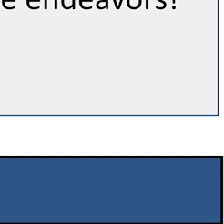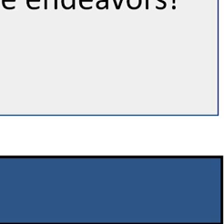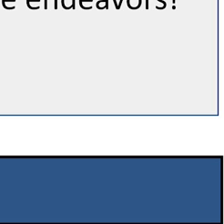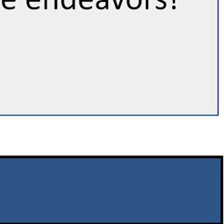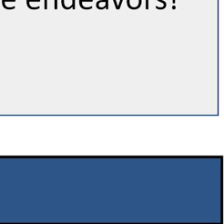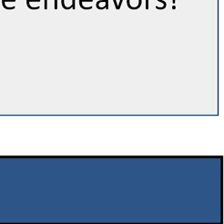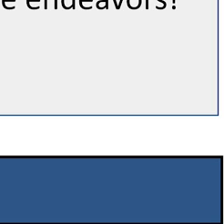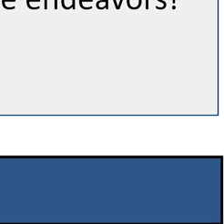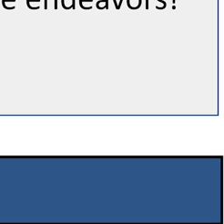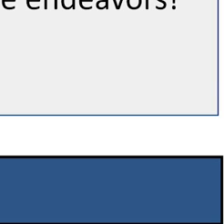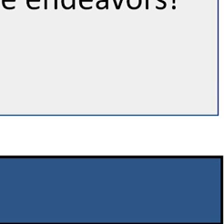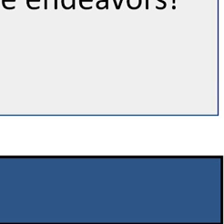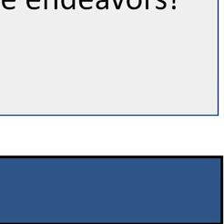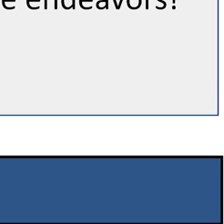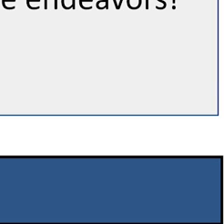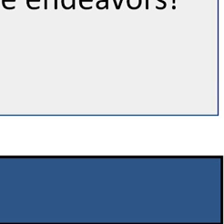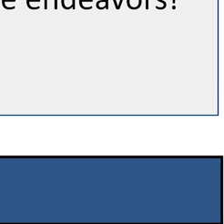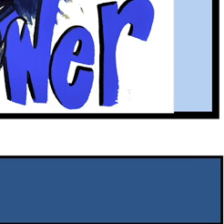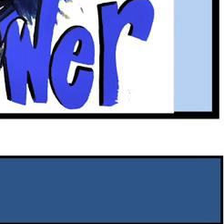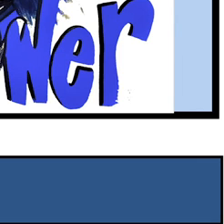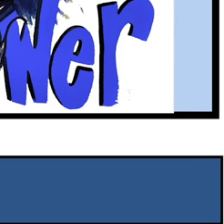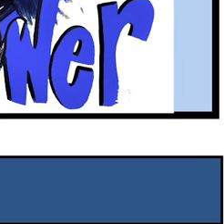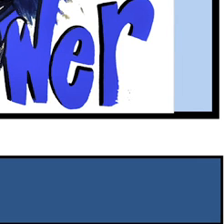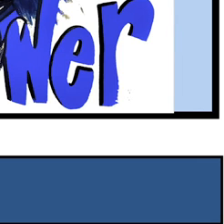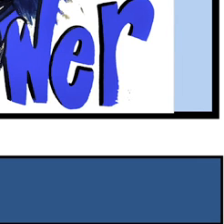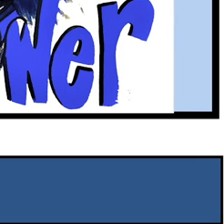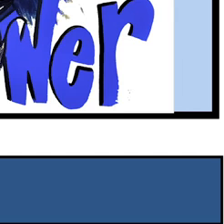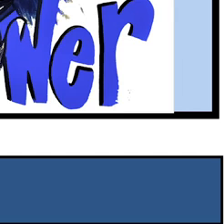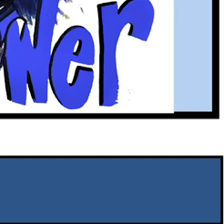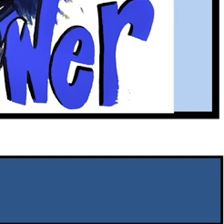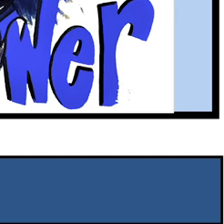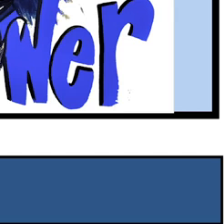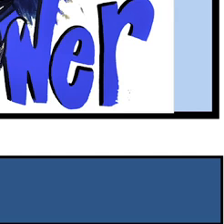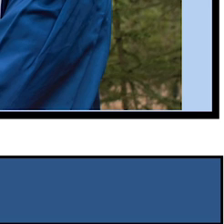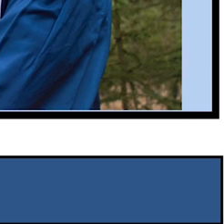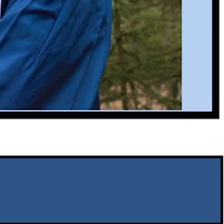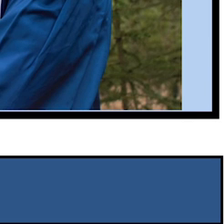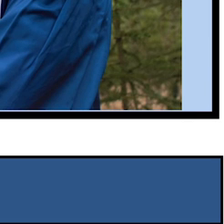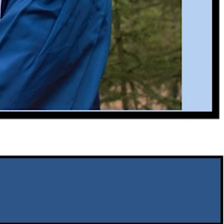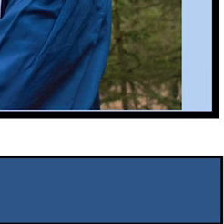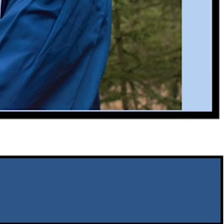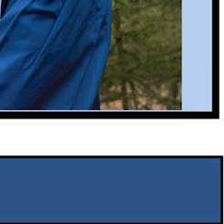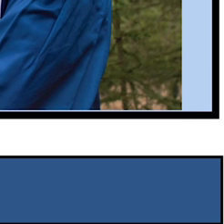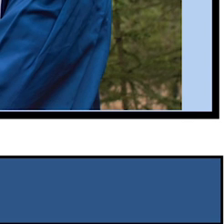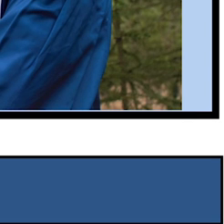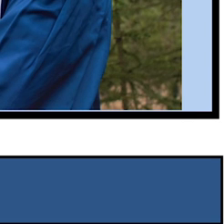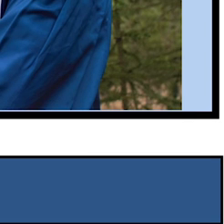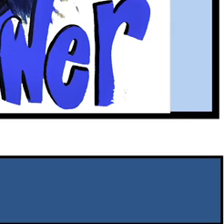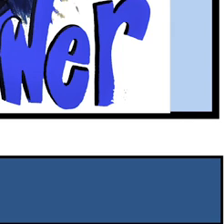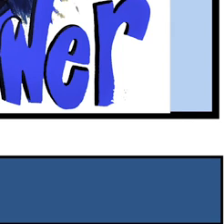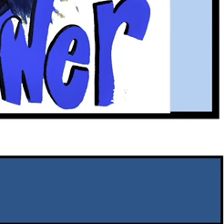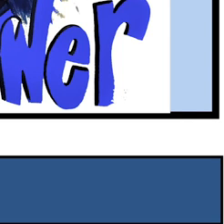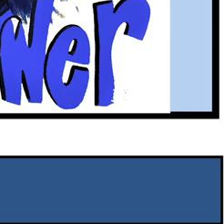Rochelle Turgus. Riley Vicarious. Jaron Wood. Alan